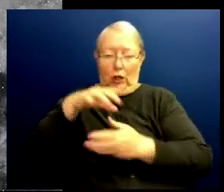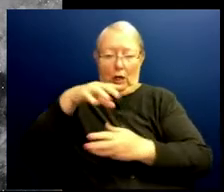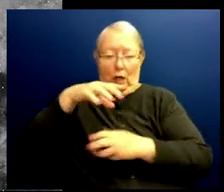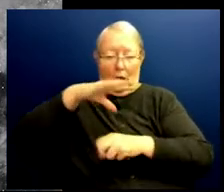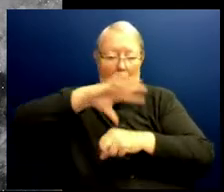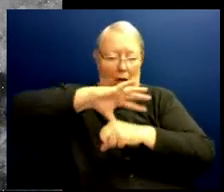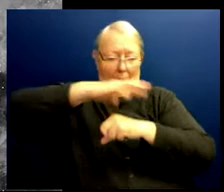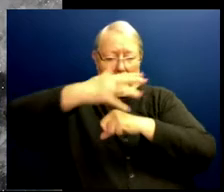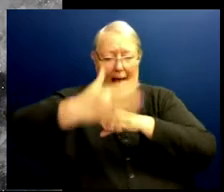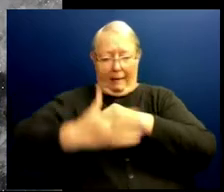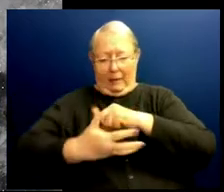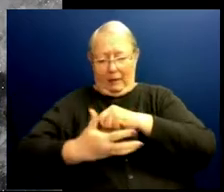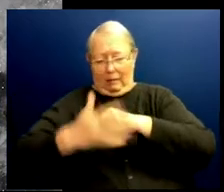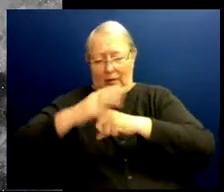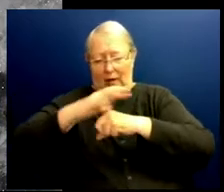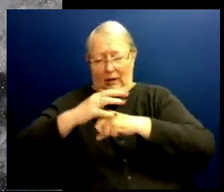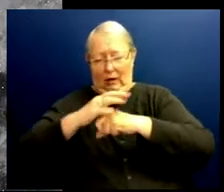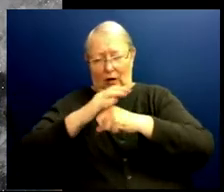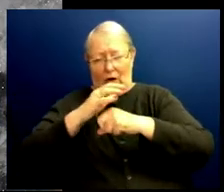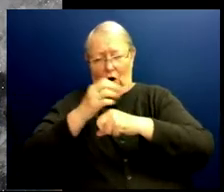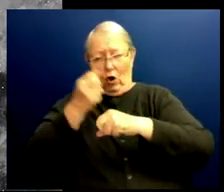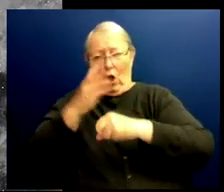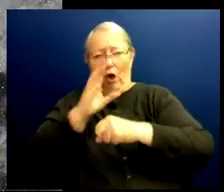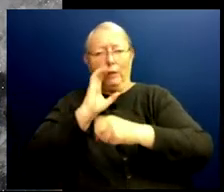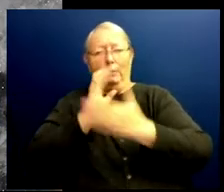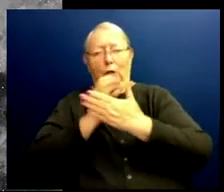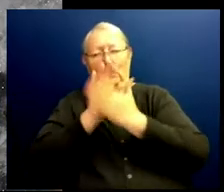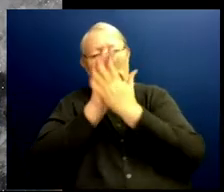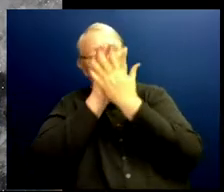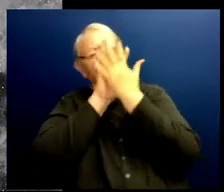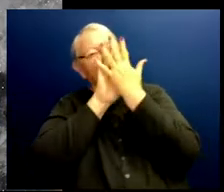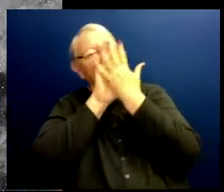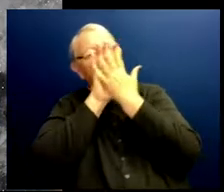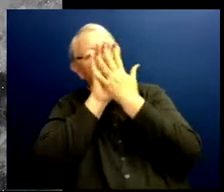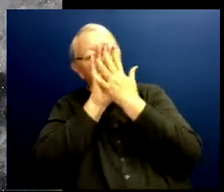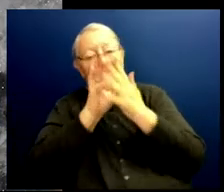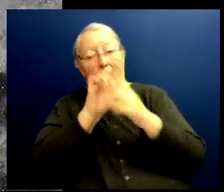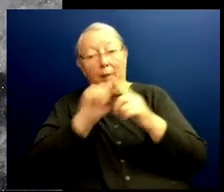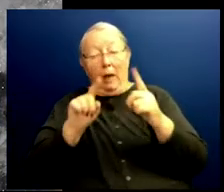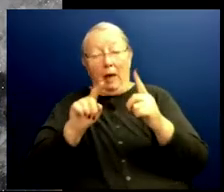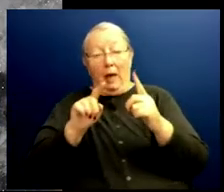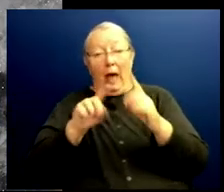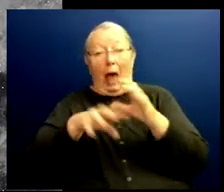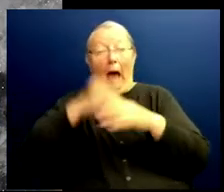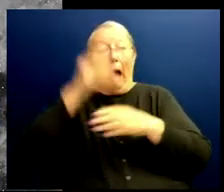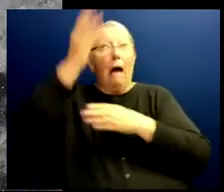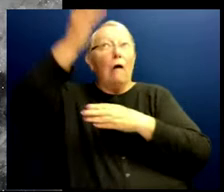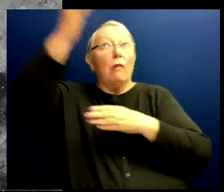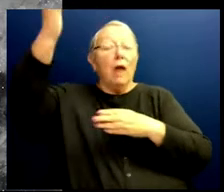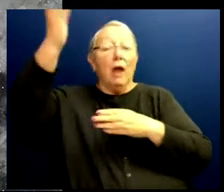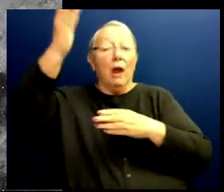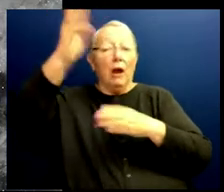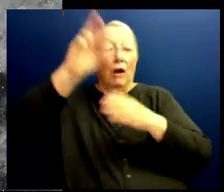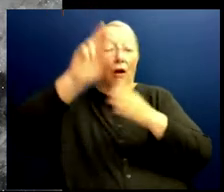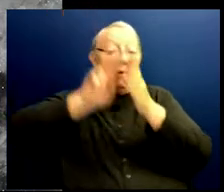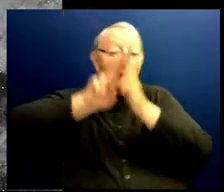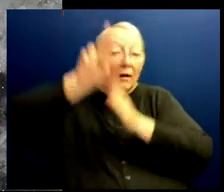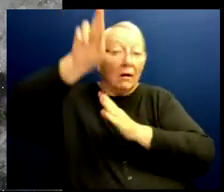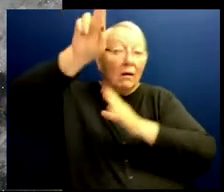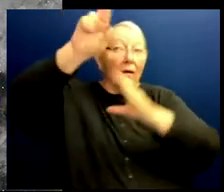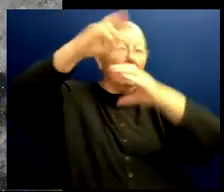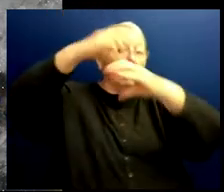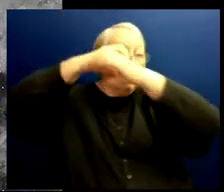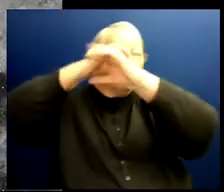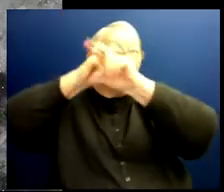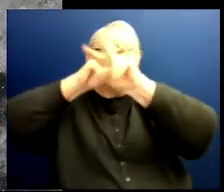clearer picture where you see these stars here that are really fuzzy when imaged from the ground.